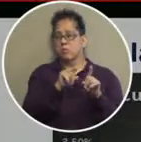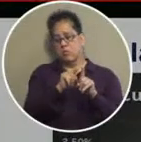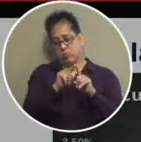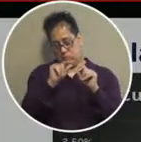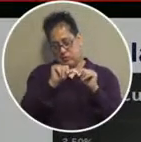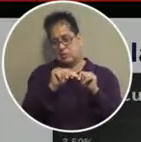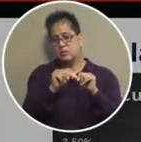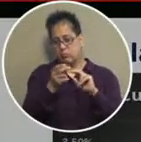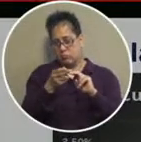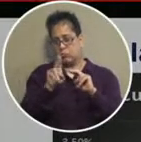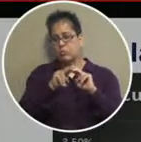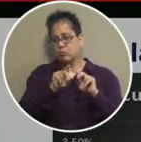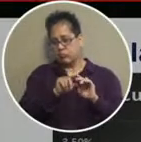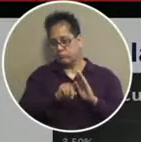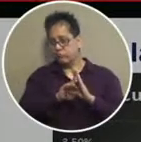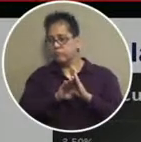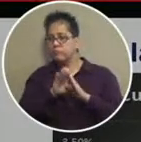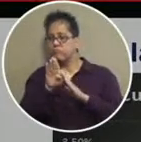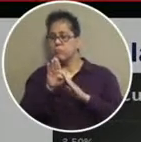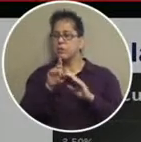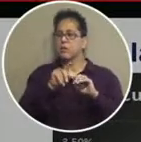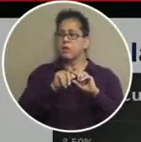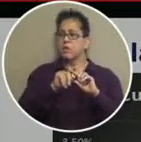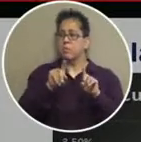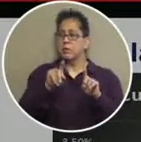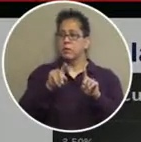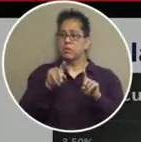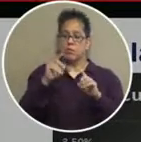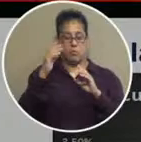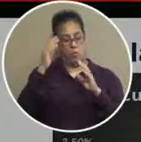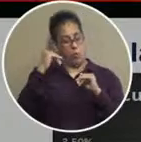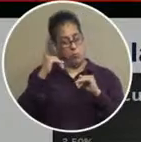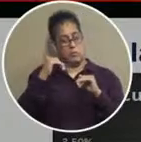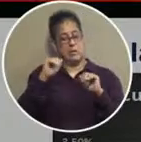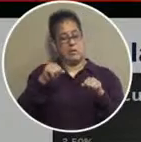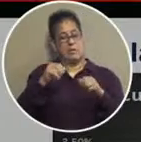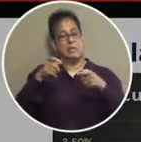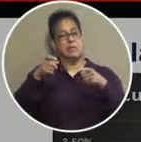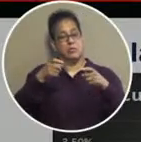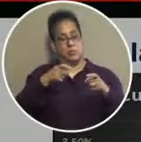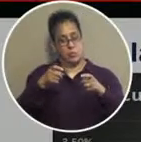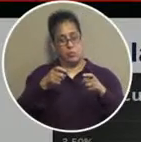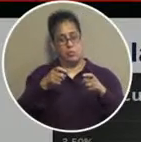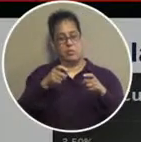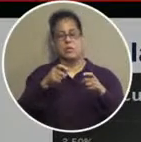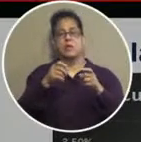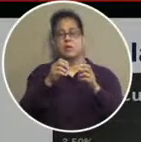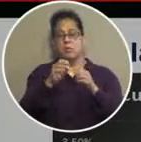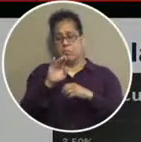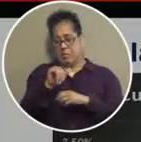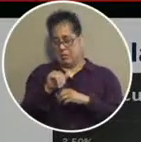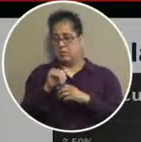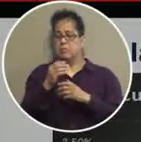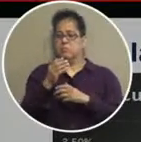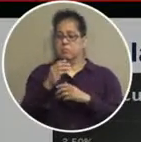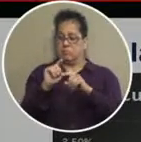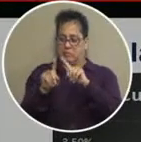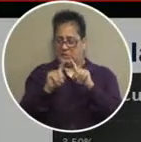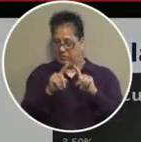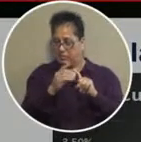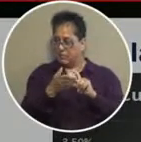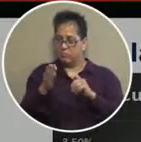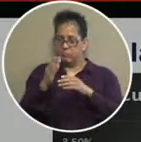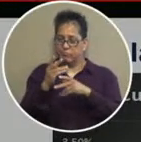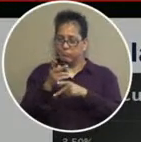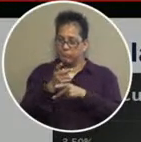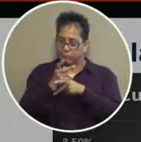rising. But hopefully we will be able to control this by all the measures that have been instituted. We need to